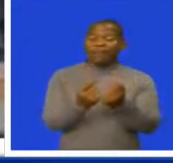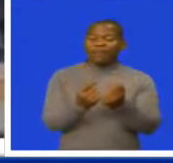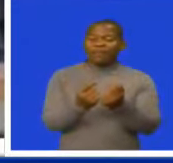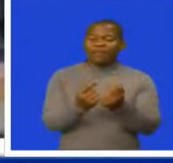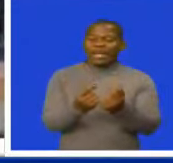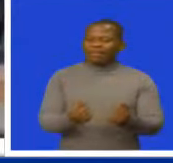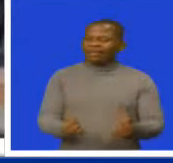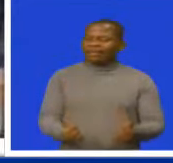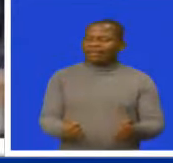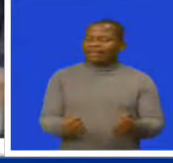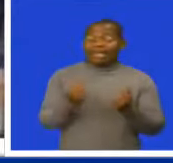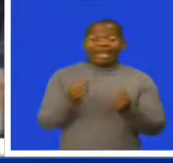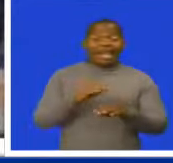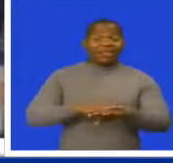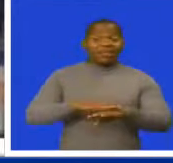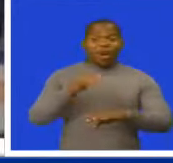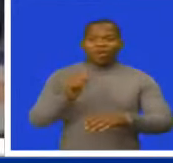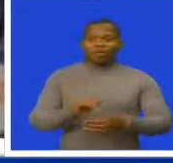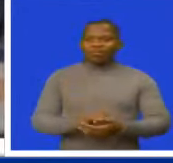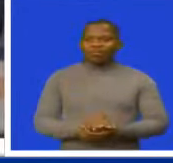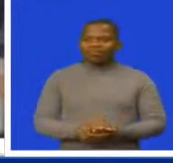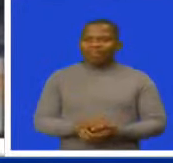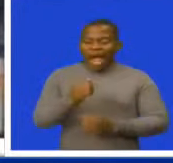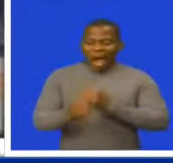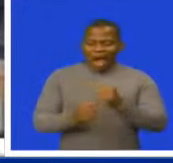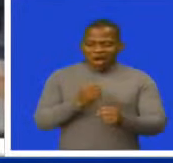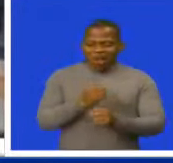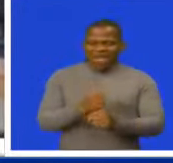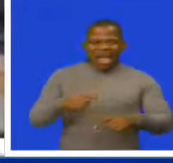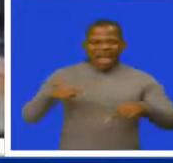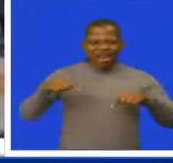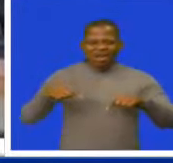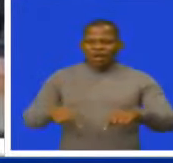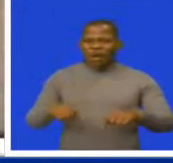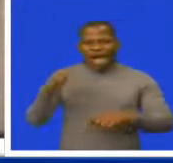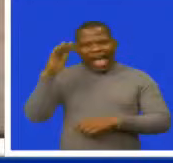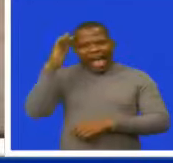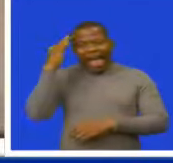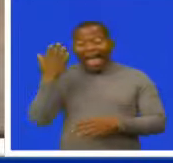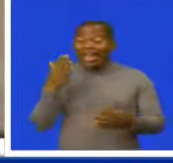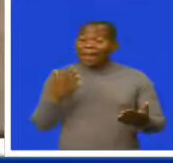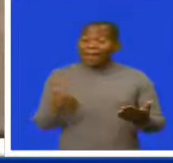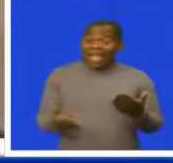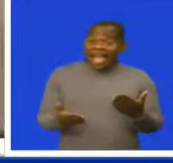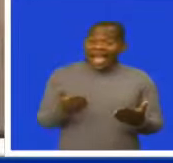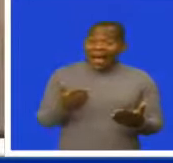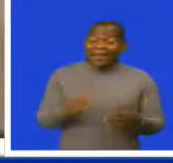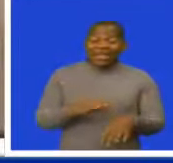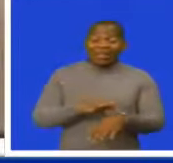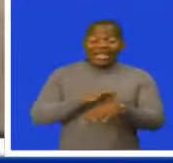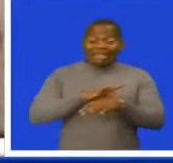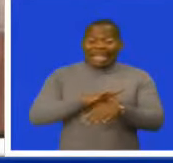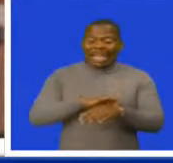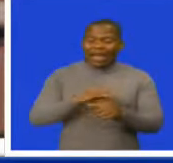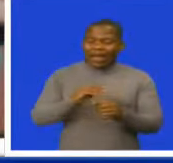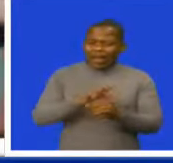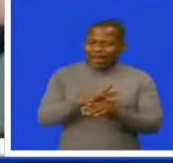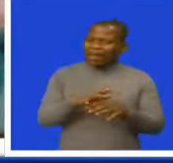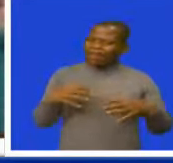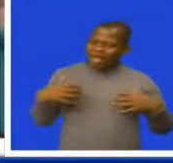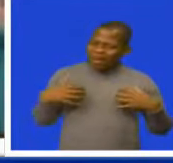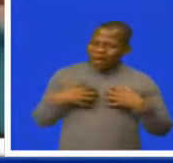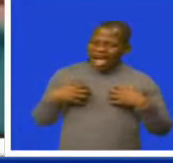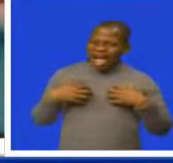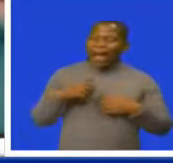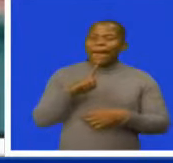noma iCovid noma yini, but the competition, we've never seen such a competition. Onke ama team are fighting. Amhla wena